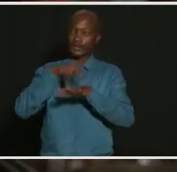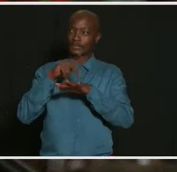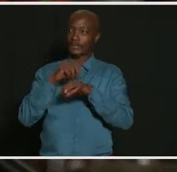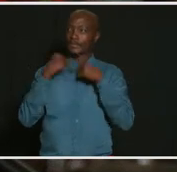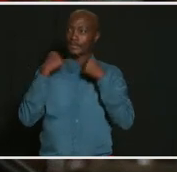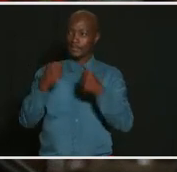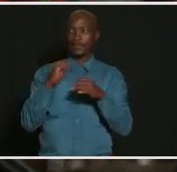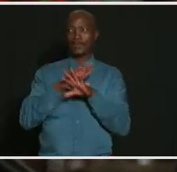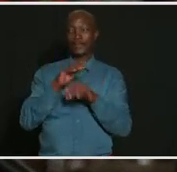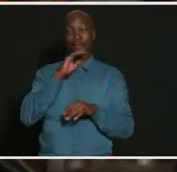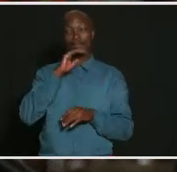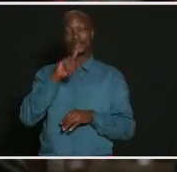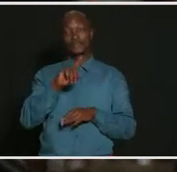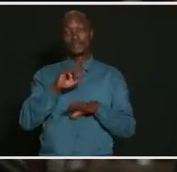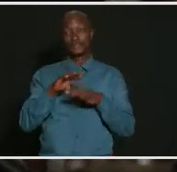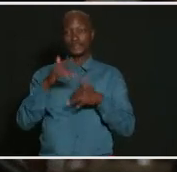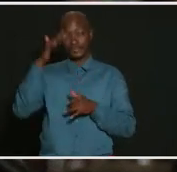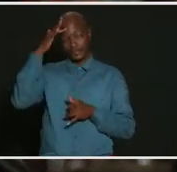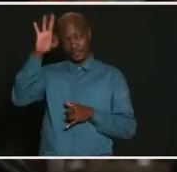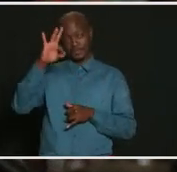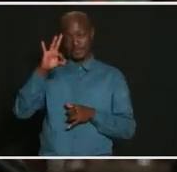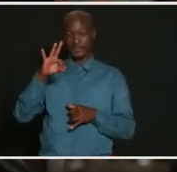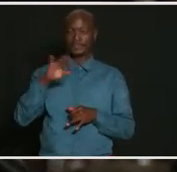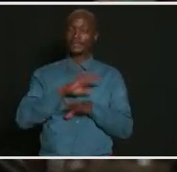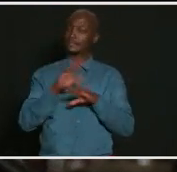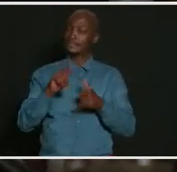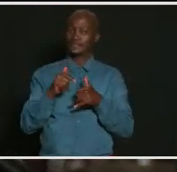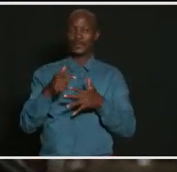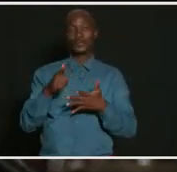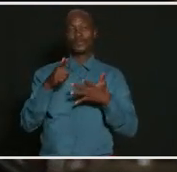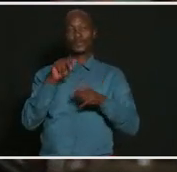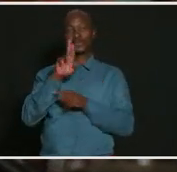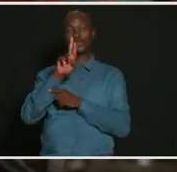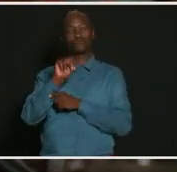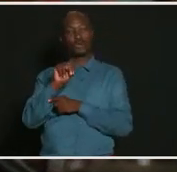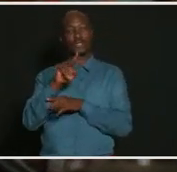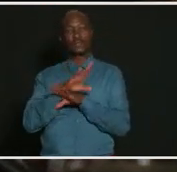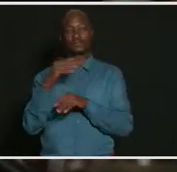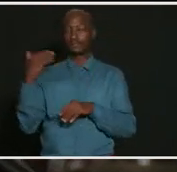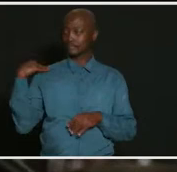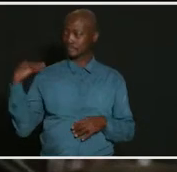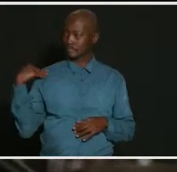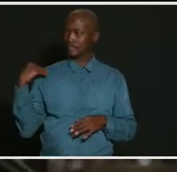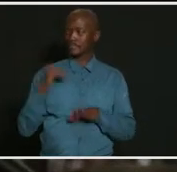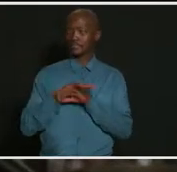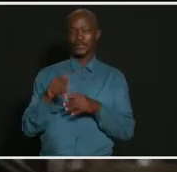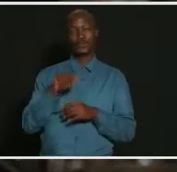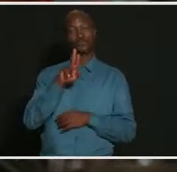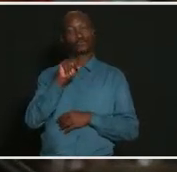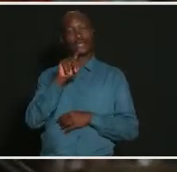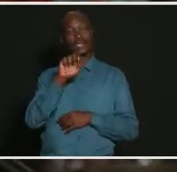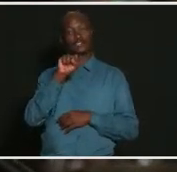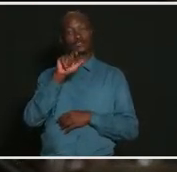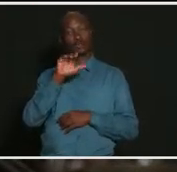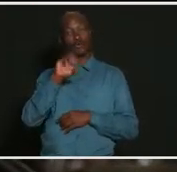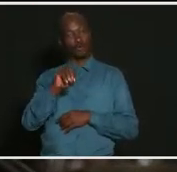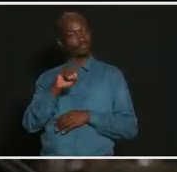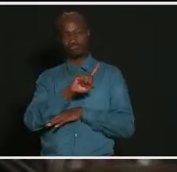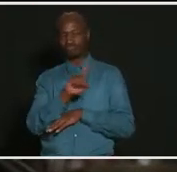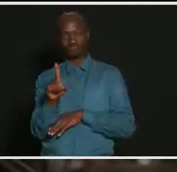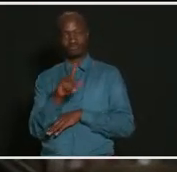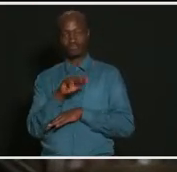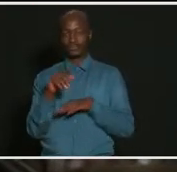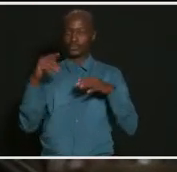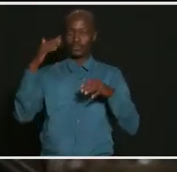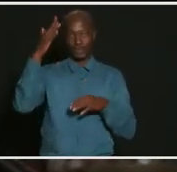and this means that the government will not be on the UN show that will not be on unesco's shoulders will not be